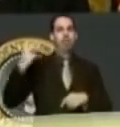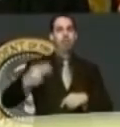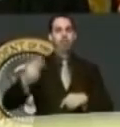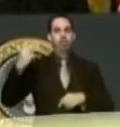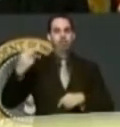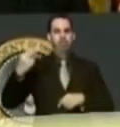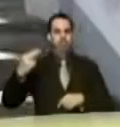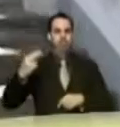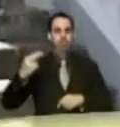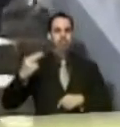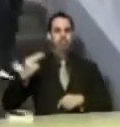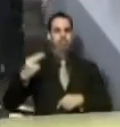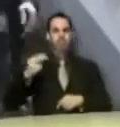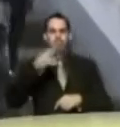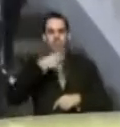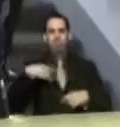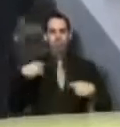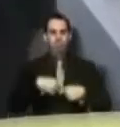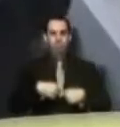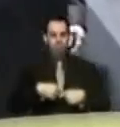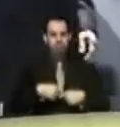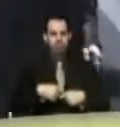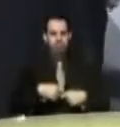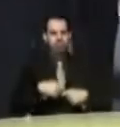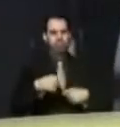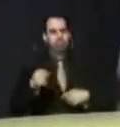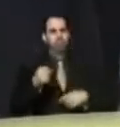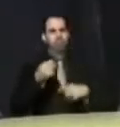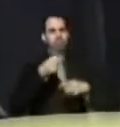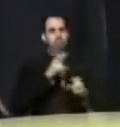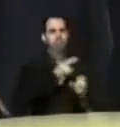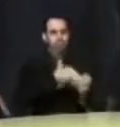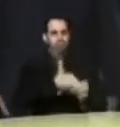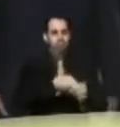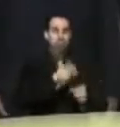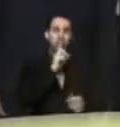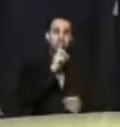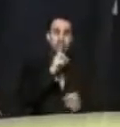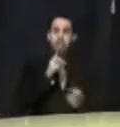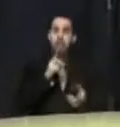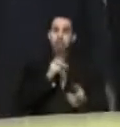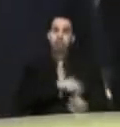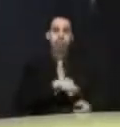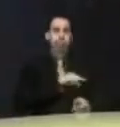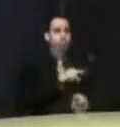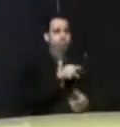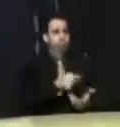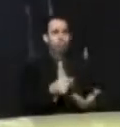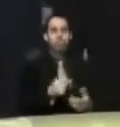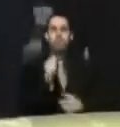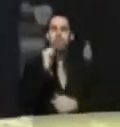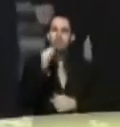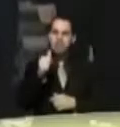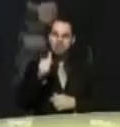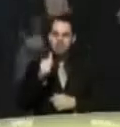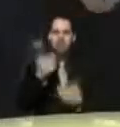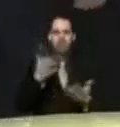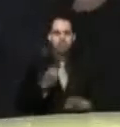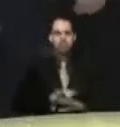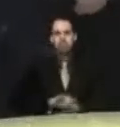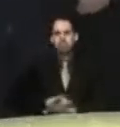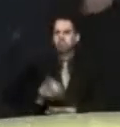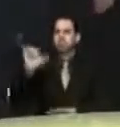ese cuerpo. Hoy reiteró que hizo lo correcto, pues estaba cualificada. Estará en la isla hasta mañana y espera llevarse